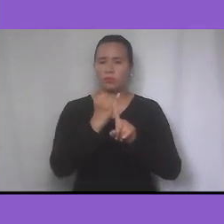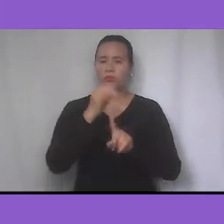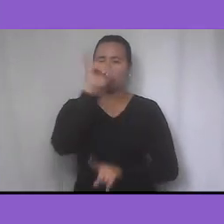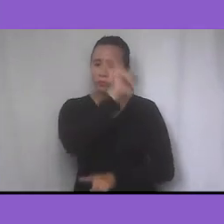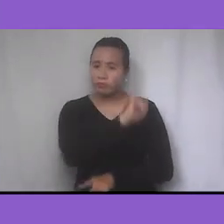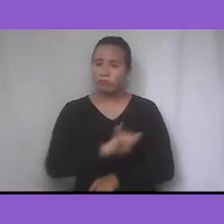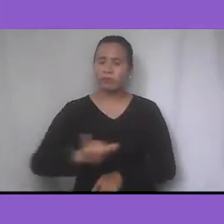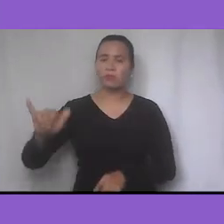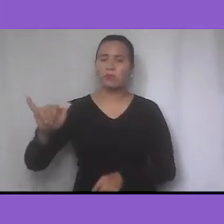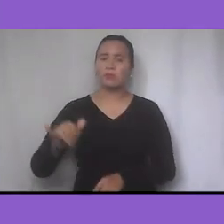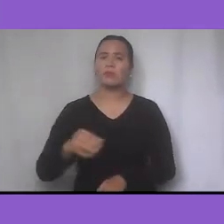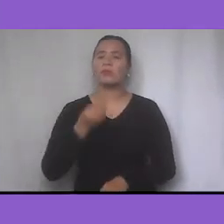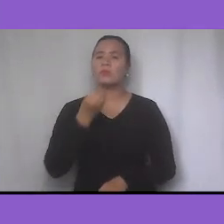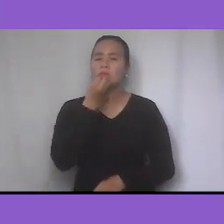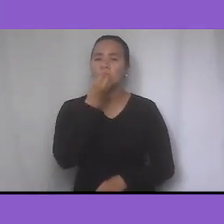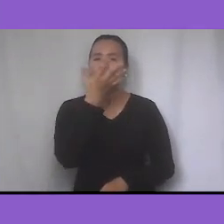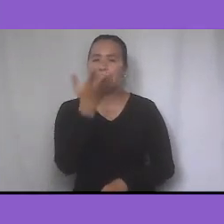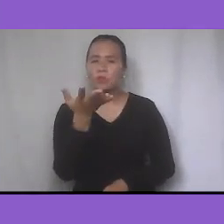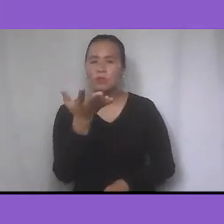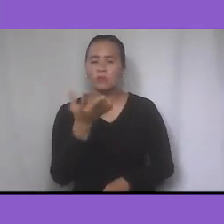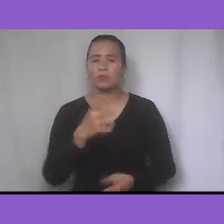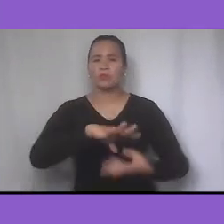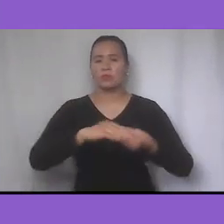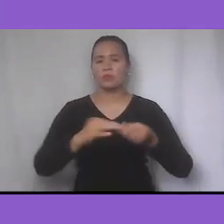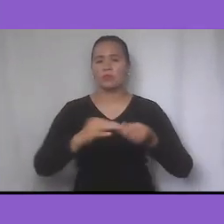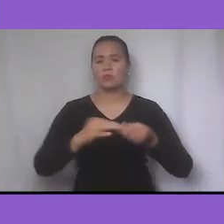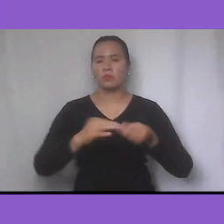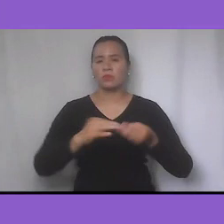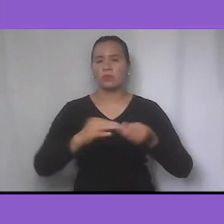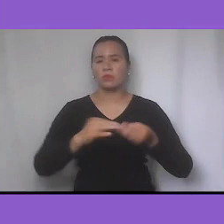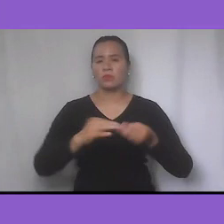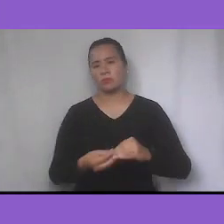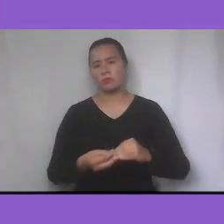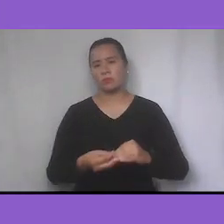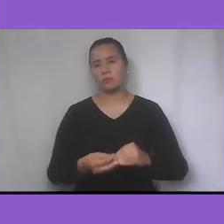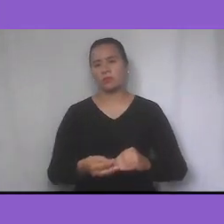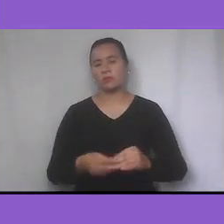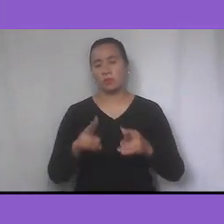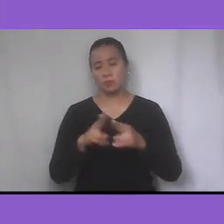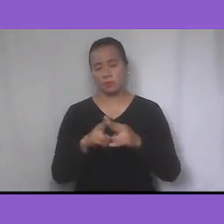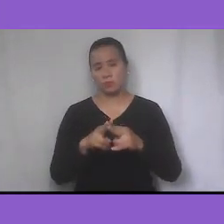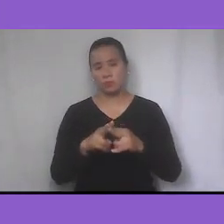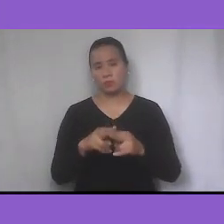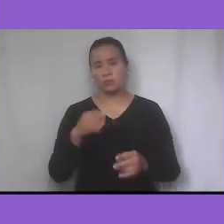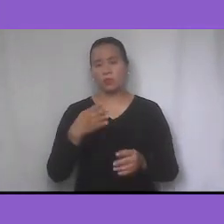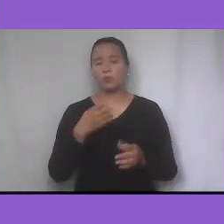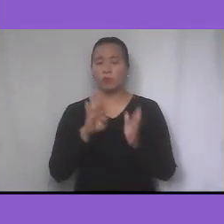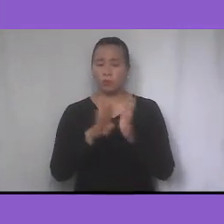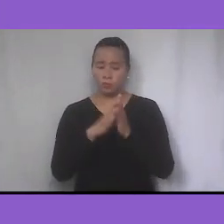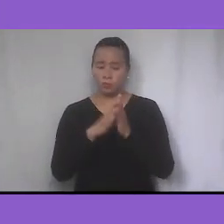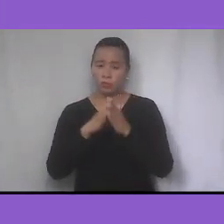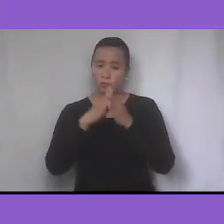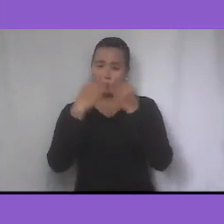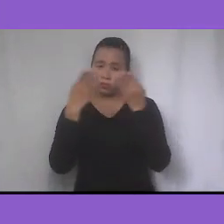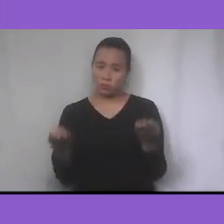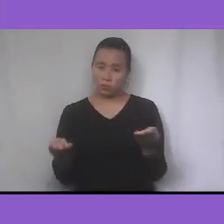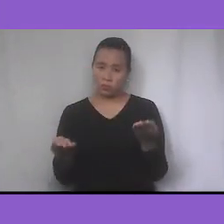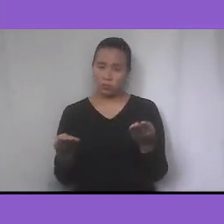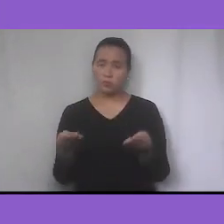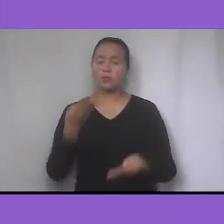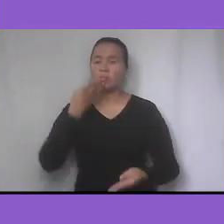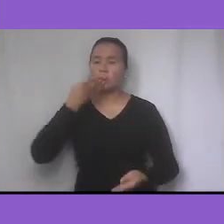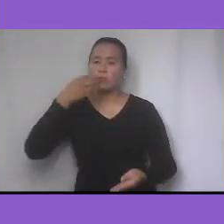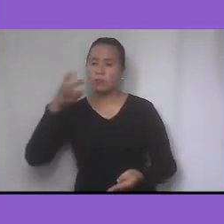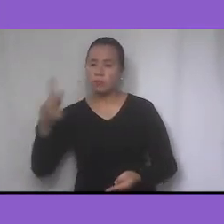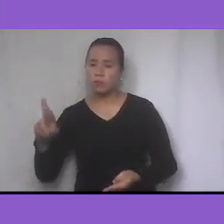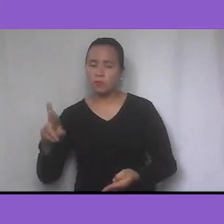pangyayari. And if there are wordless picture books, even better. You are the one providing the words for each picture in